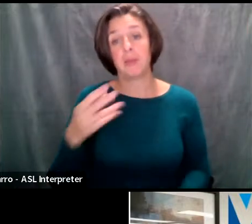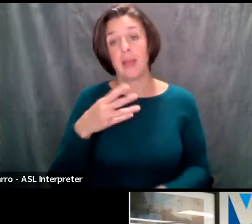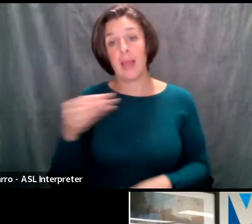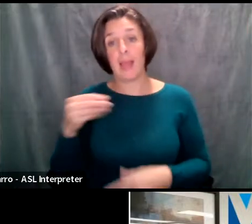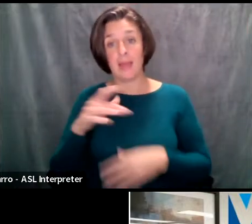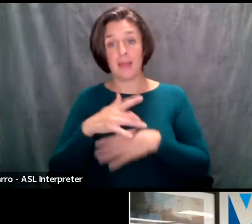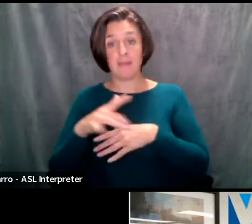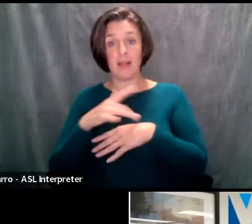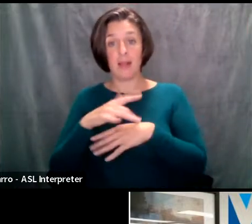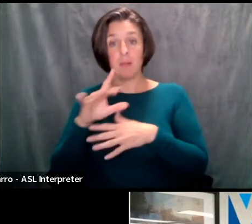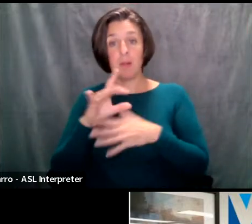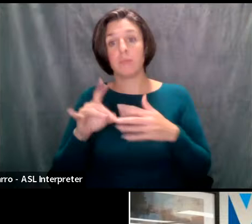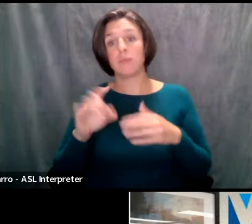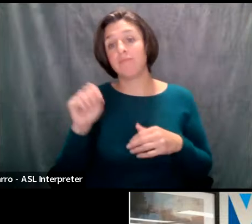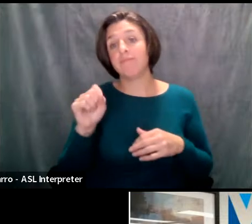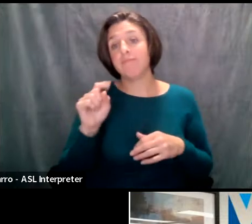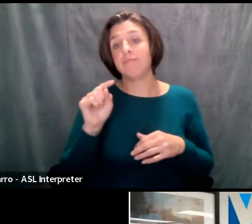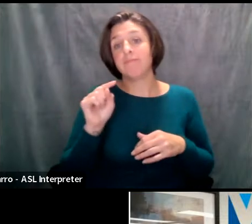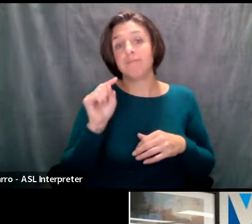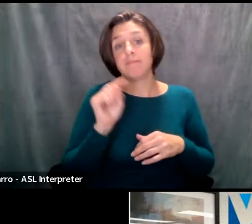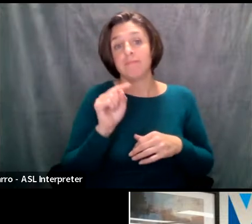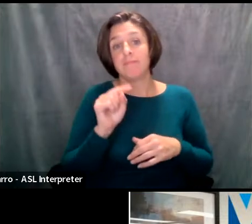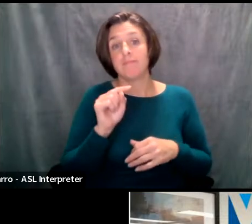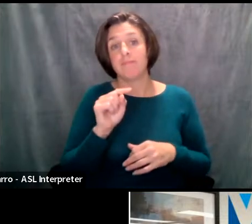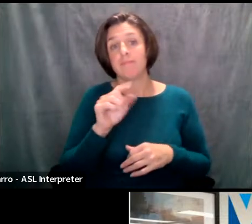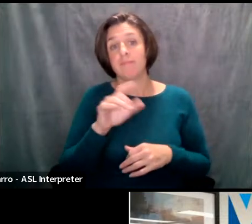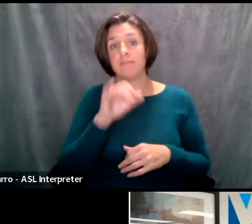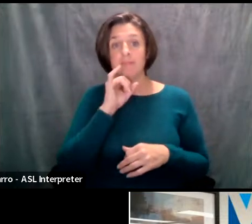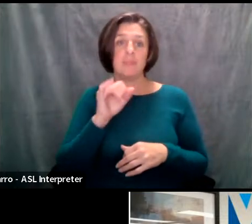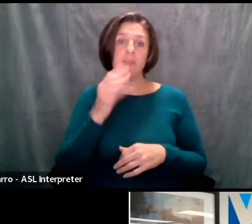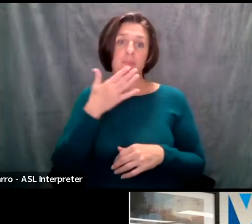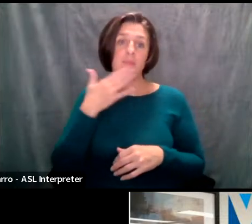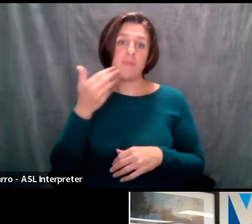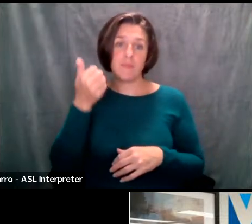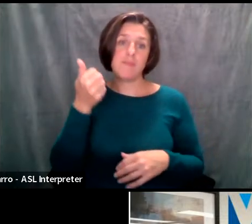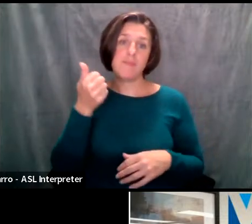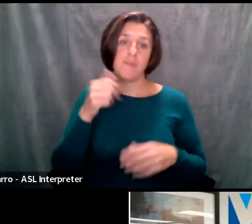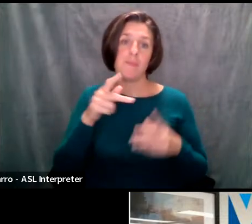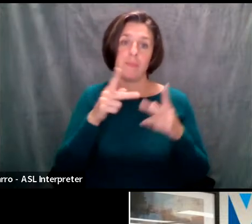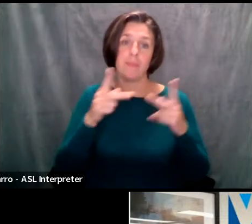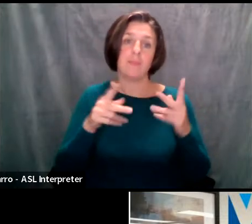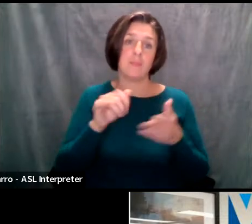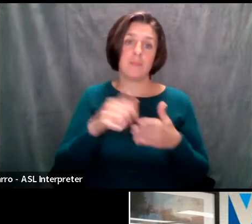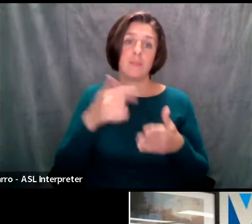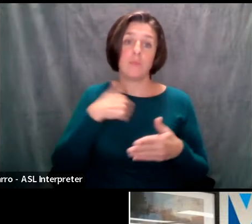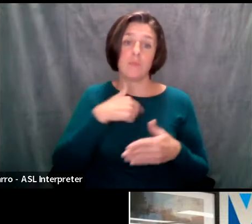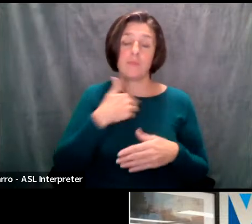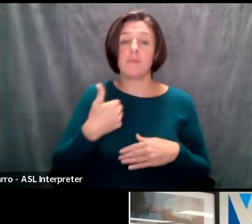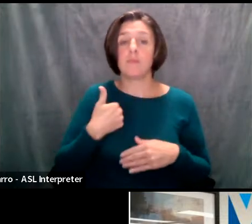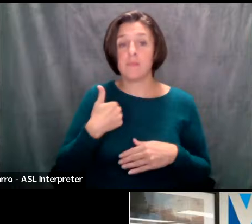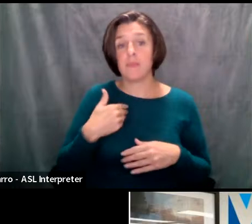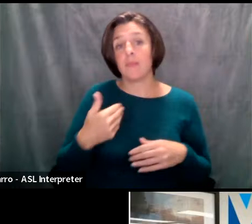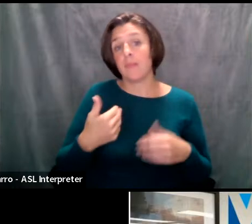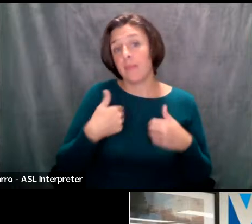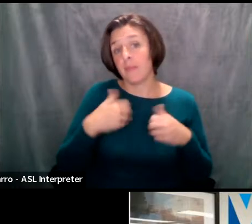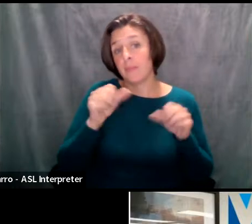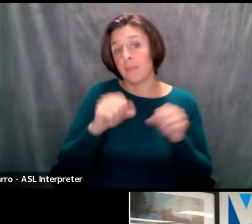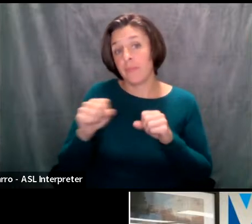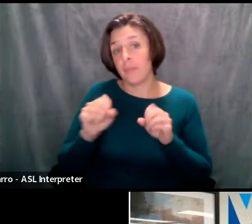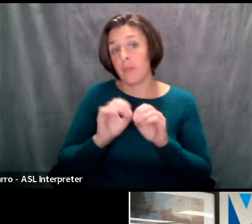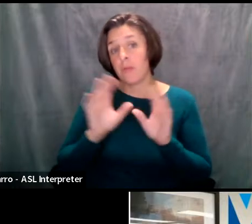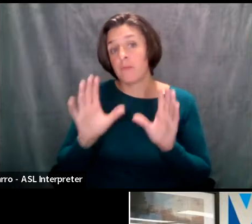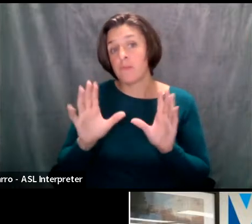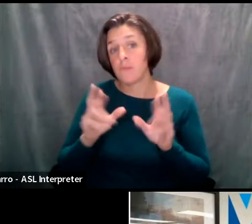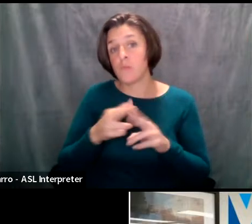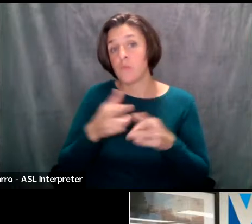yeah, that is the best space that we have. There is potentially, obviously,